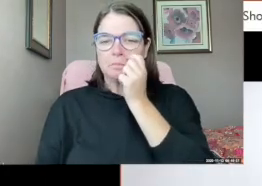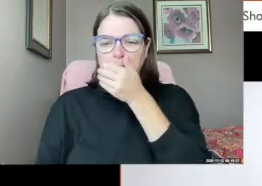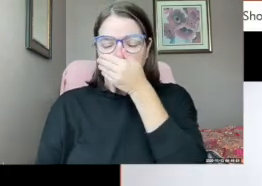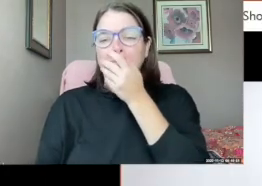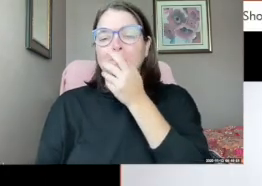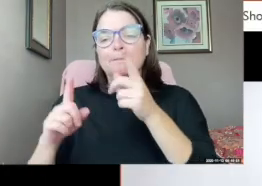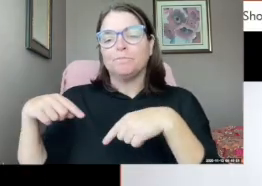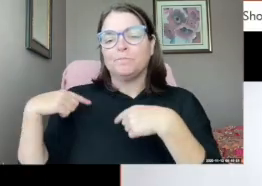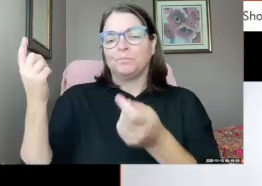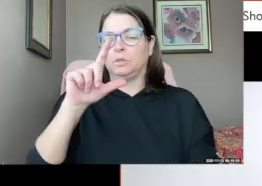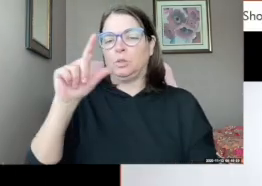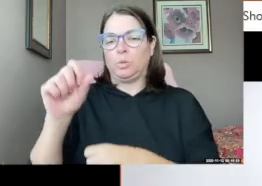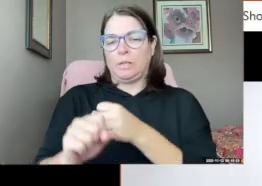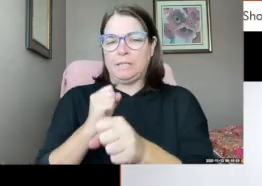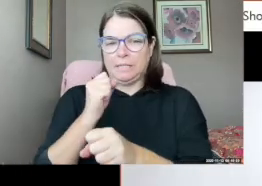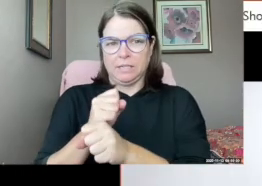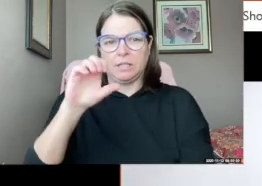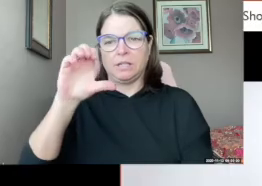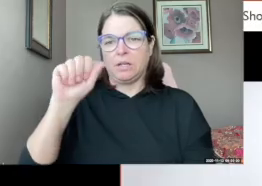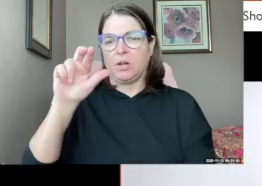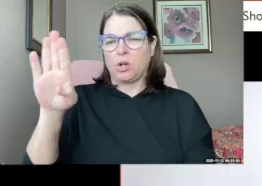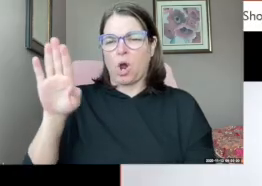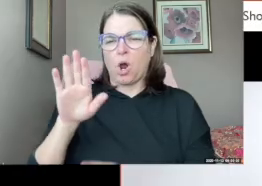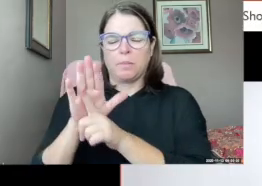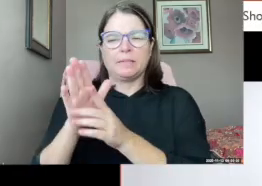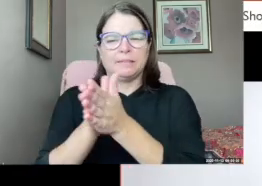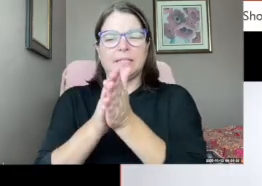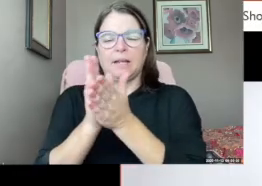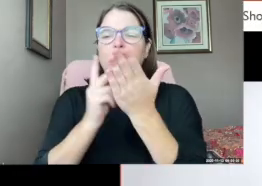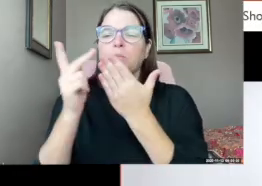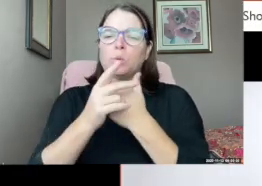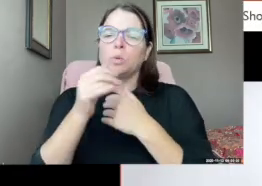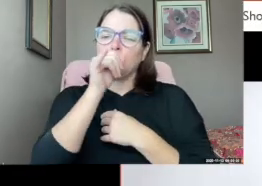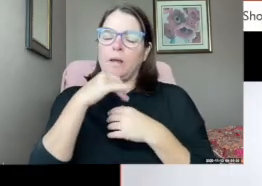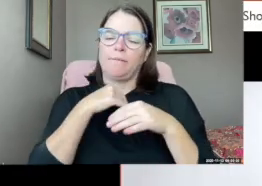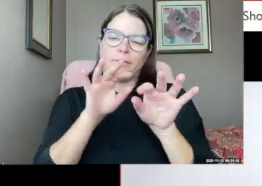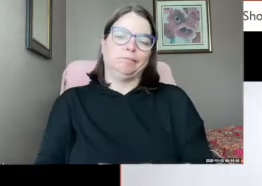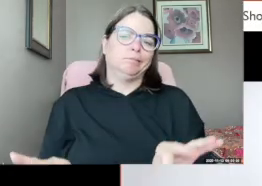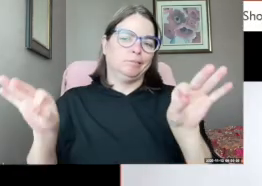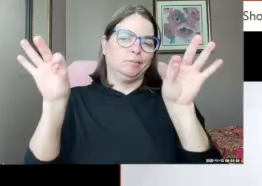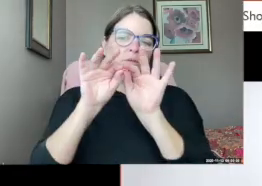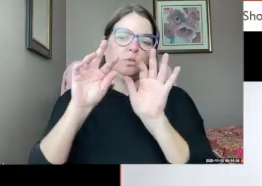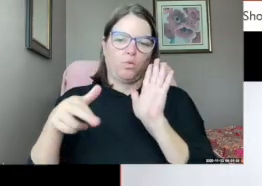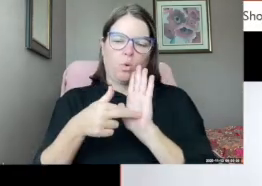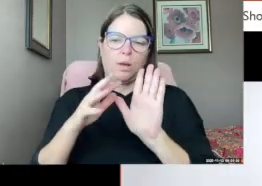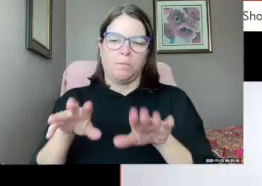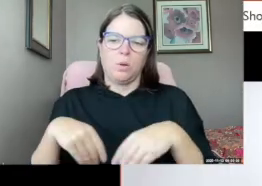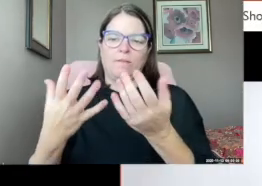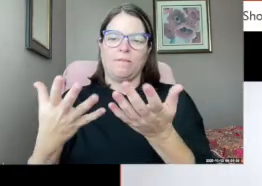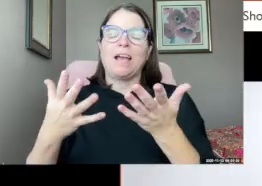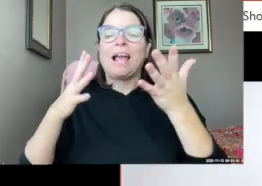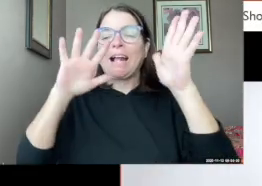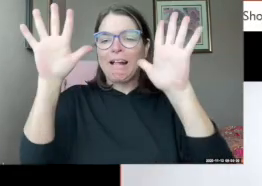Over the past 2 decades, CARB's incentive programs have played a critical role in